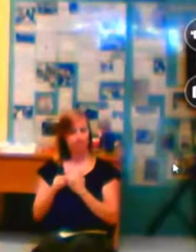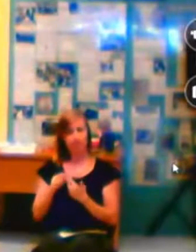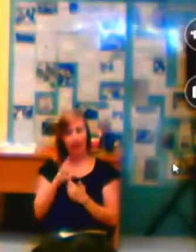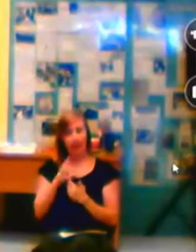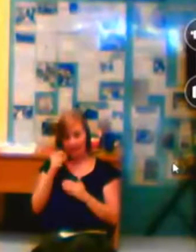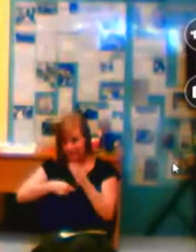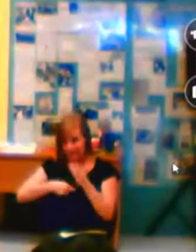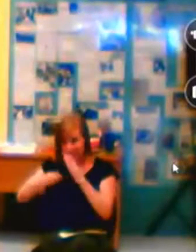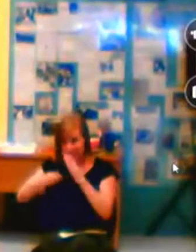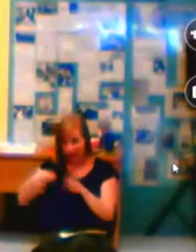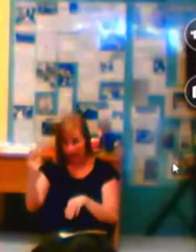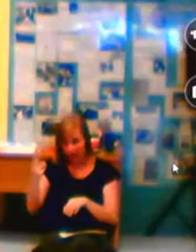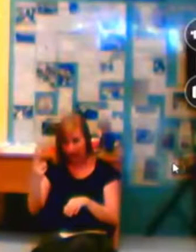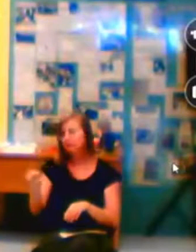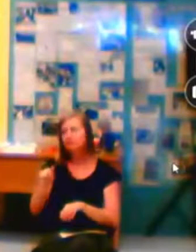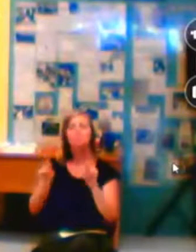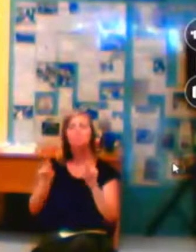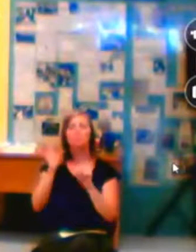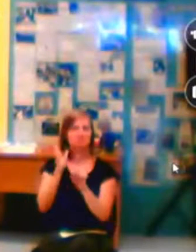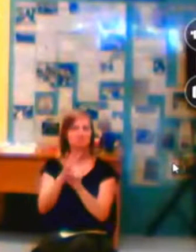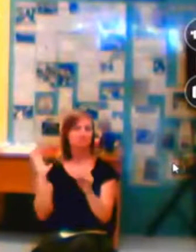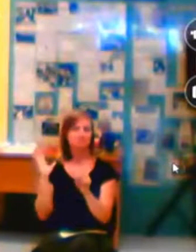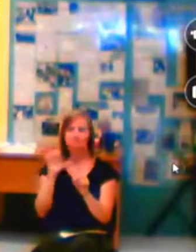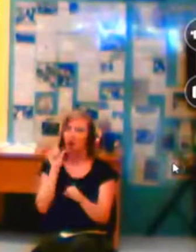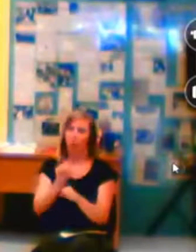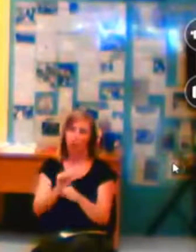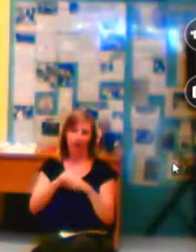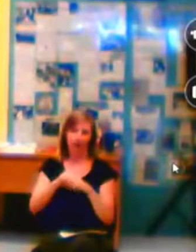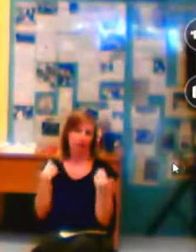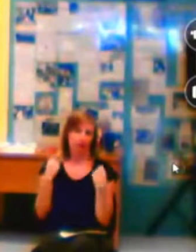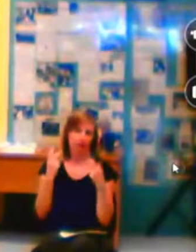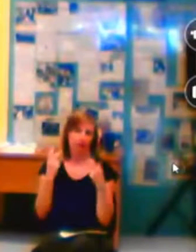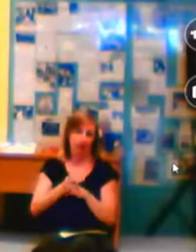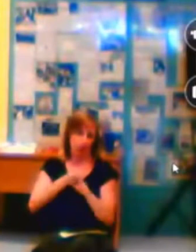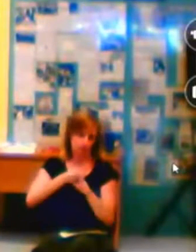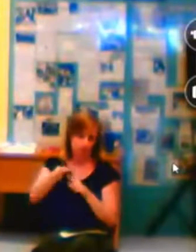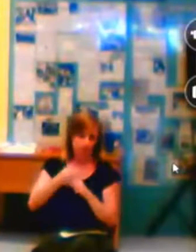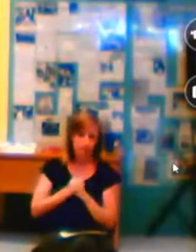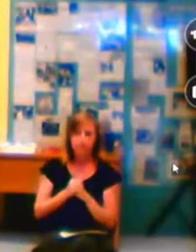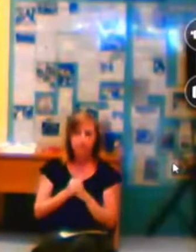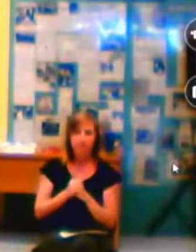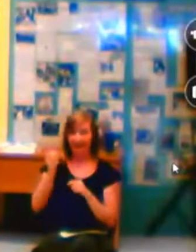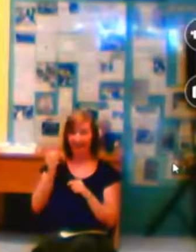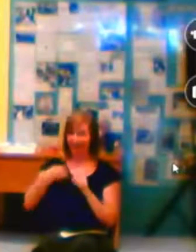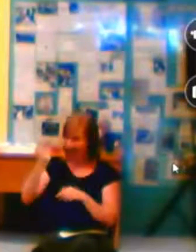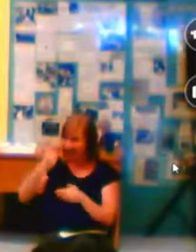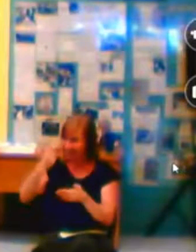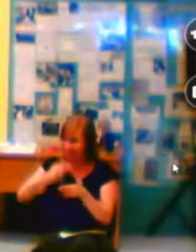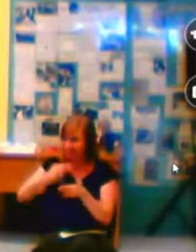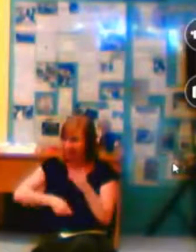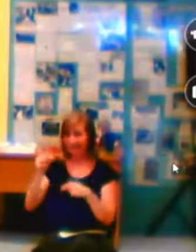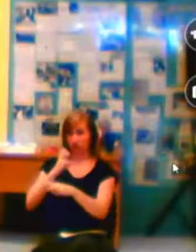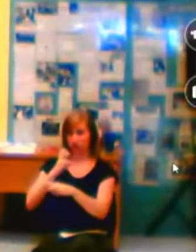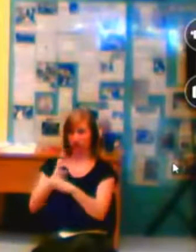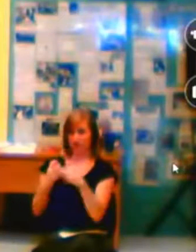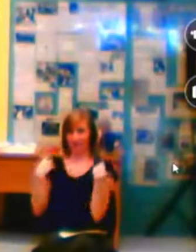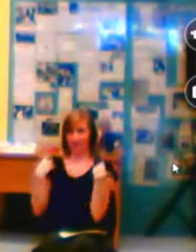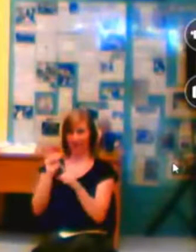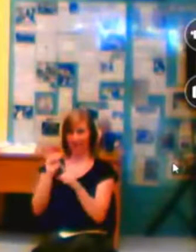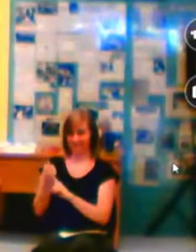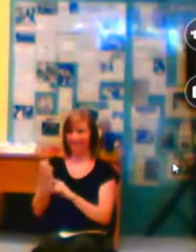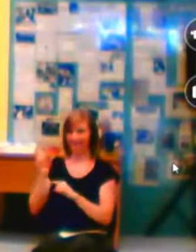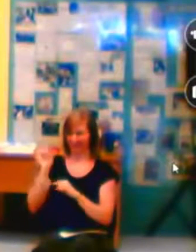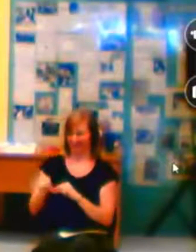getting paid what they need to be paid. So a toxic working environment and very high taxes are going to drive people away